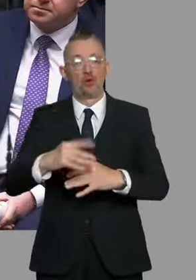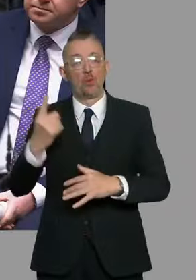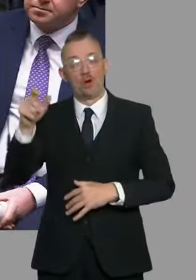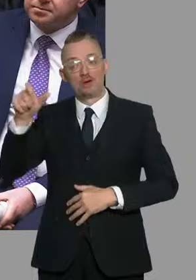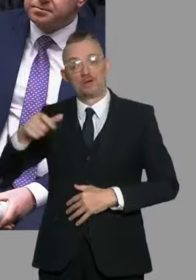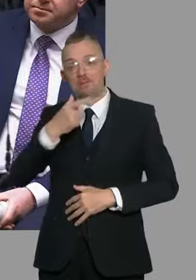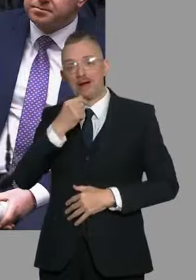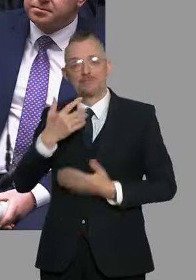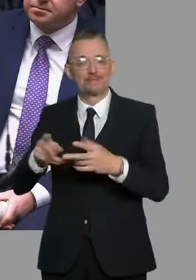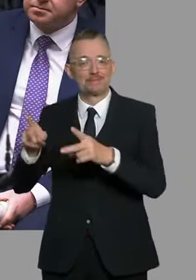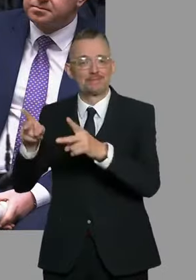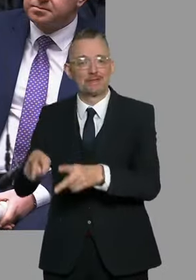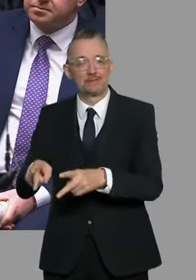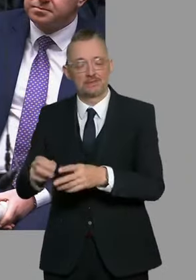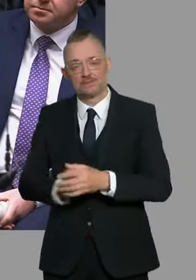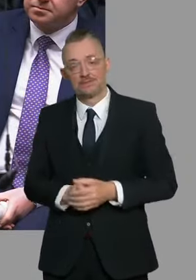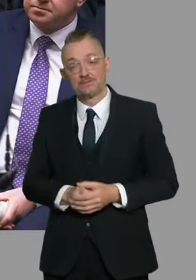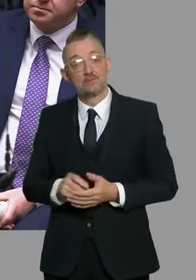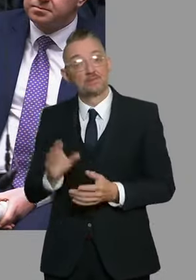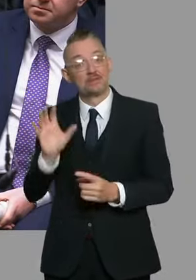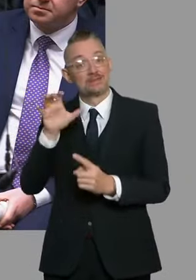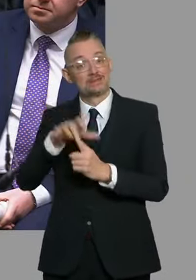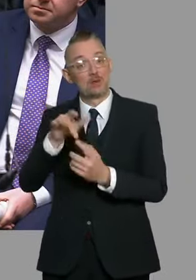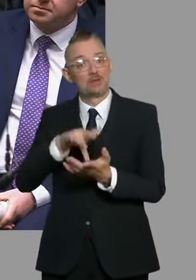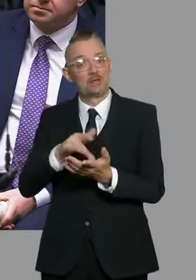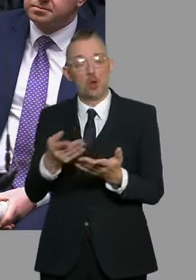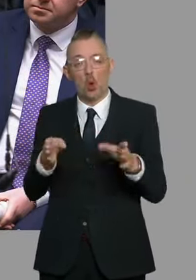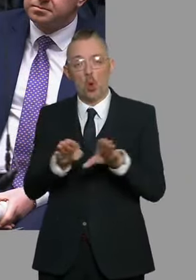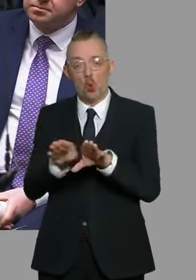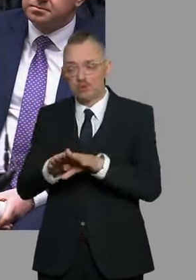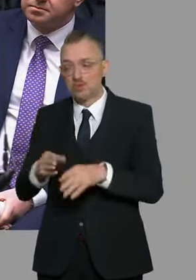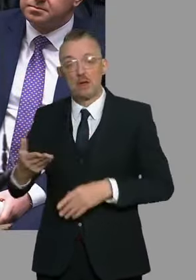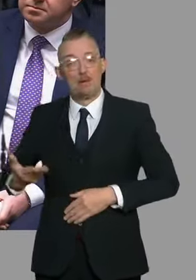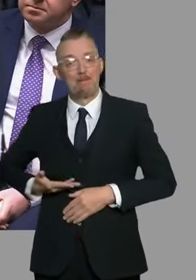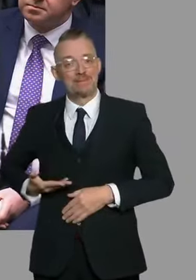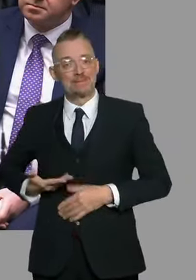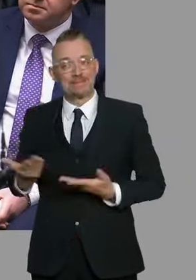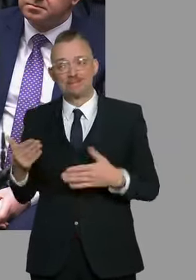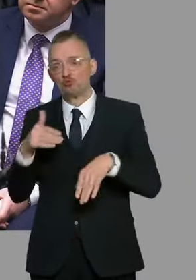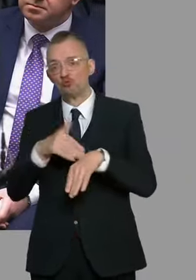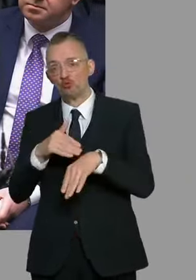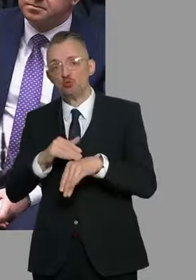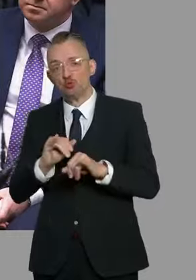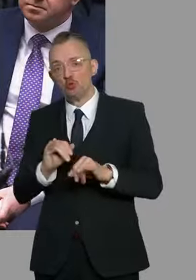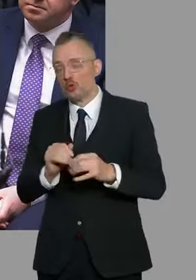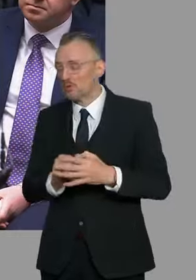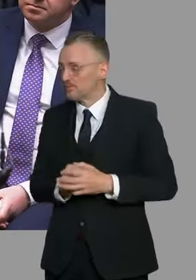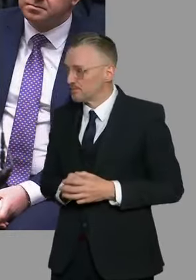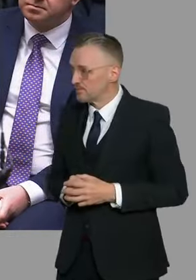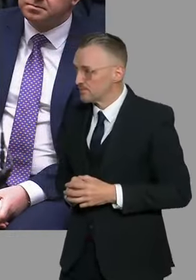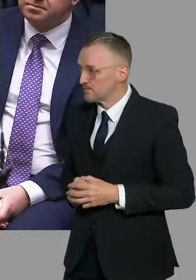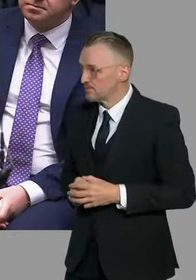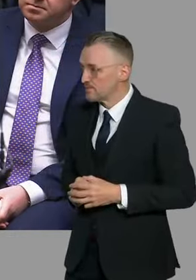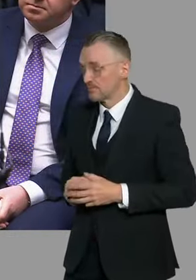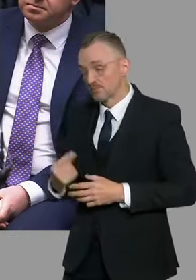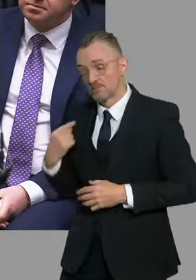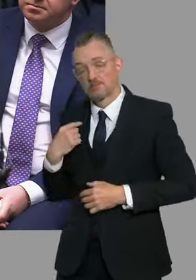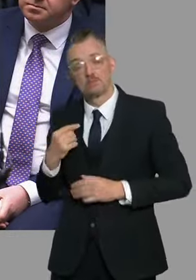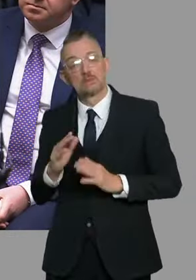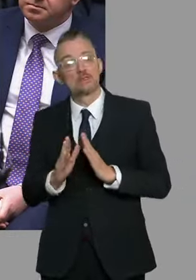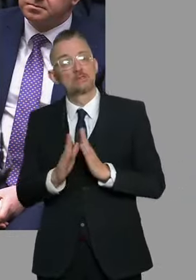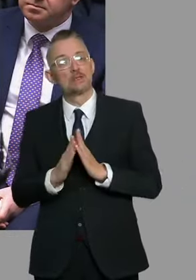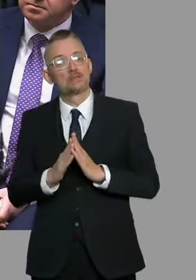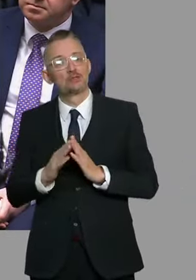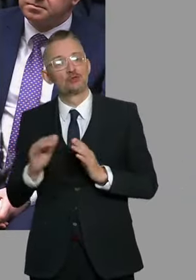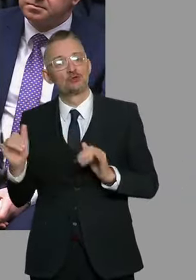local businesses have been affected. Sunday was meant to be a day of celebration with Christmas markets, family games and